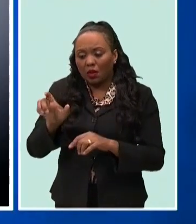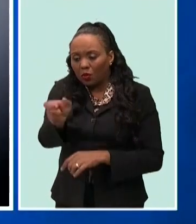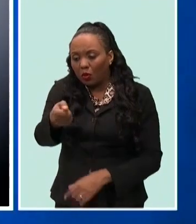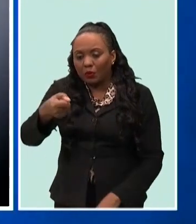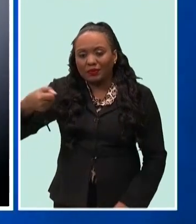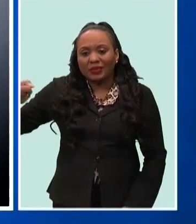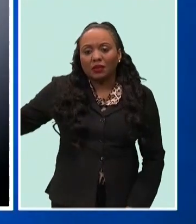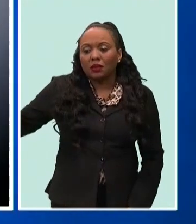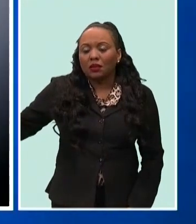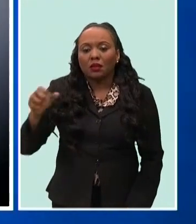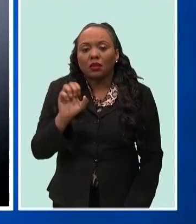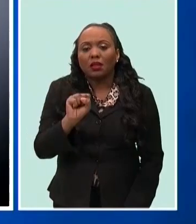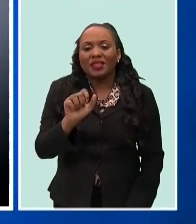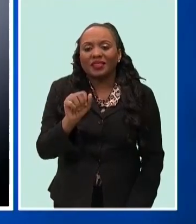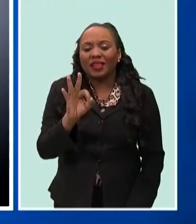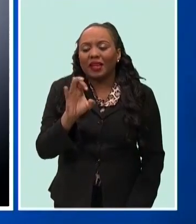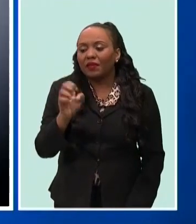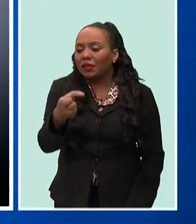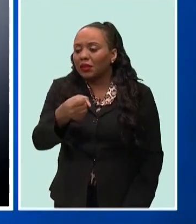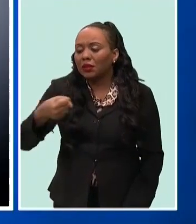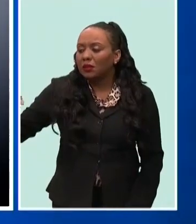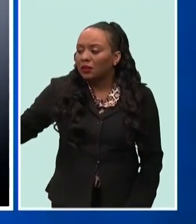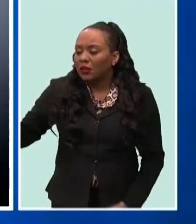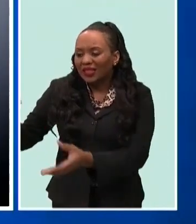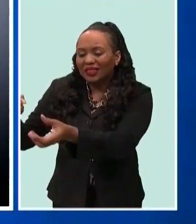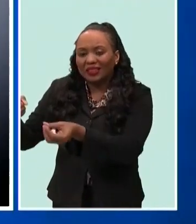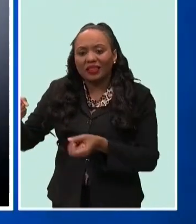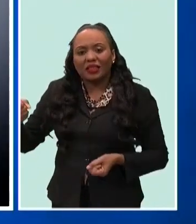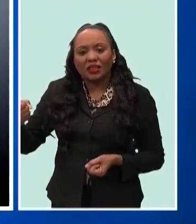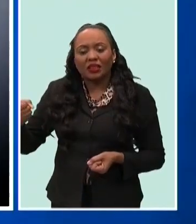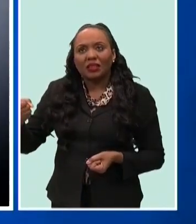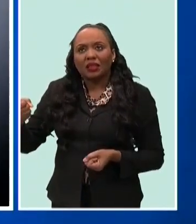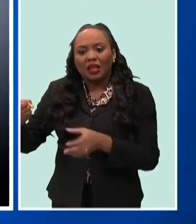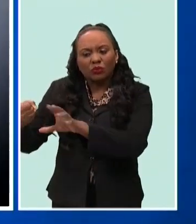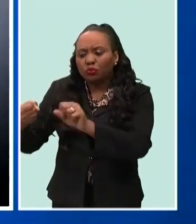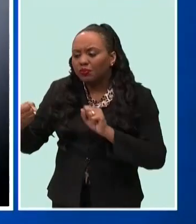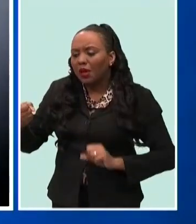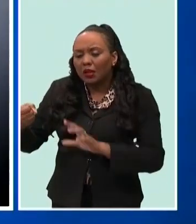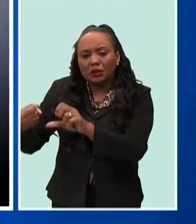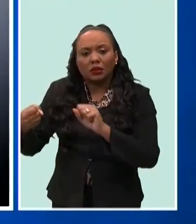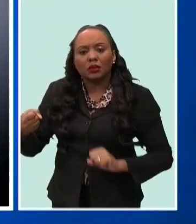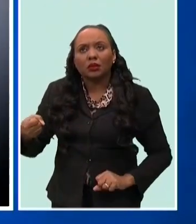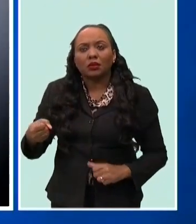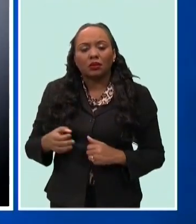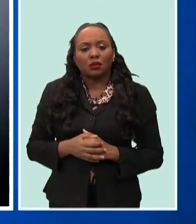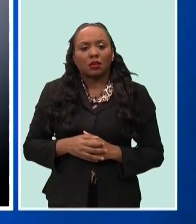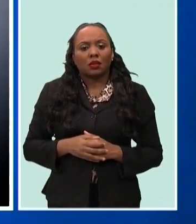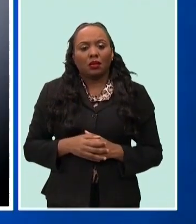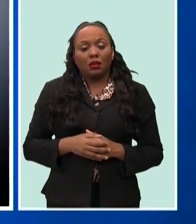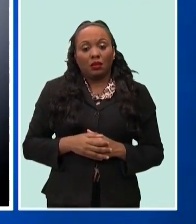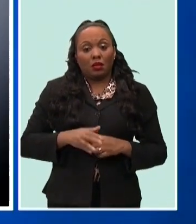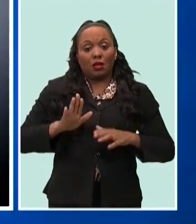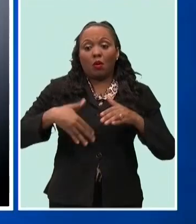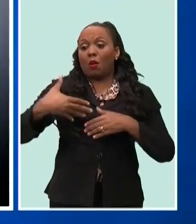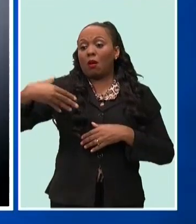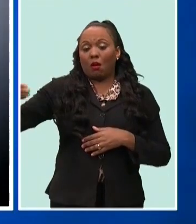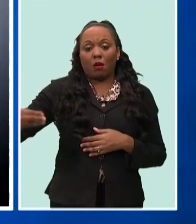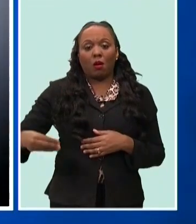took an undisclosed amount of cash and also the DVR equipment. They walk out of the gas station and make good